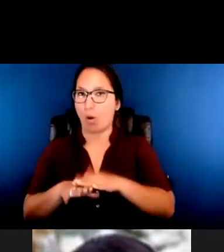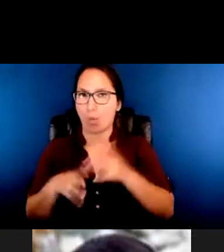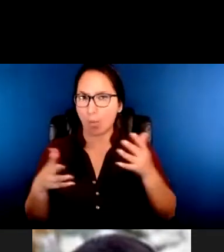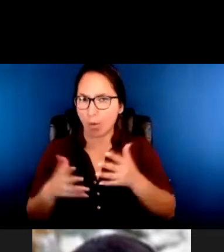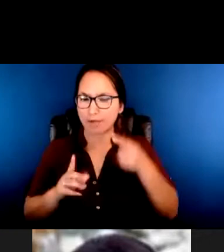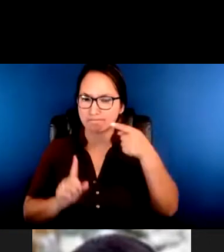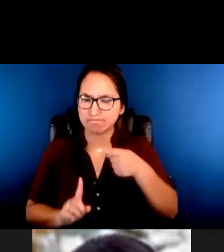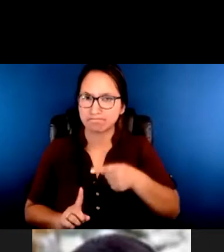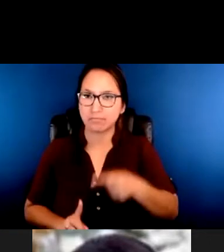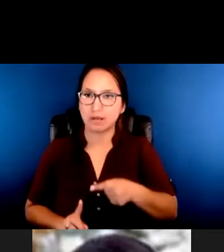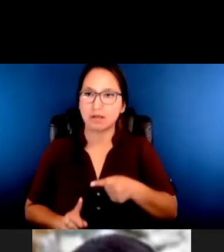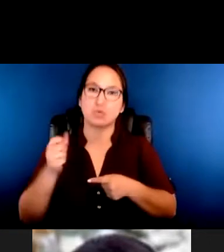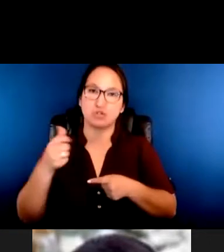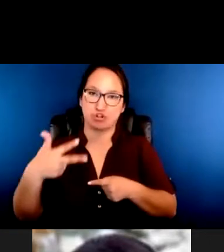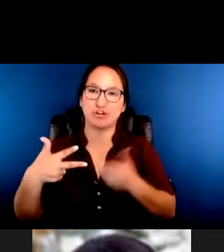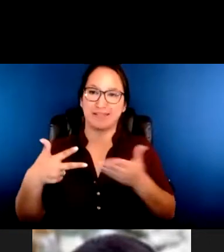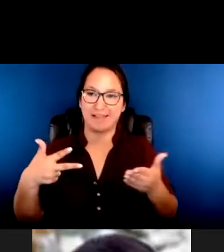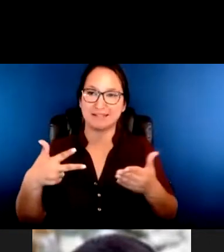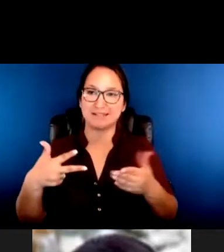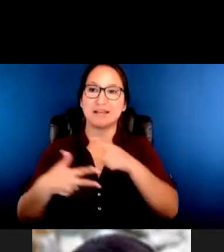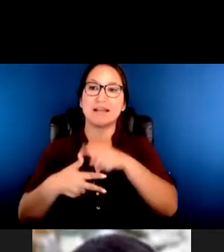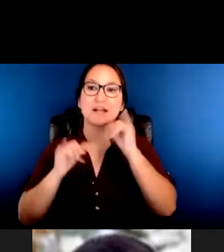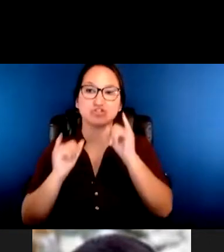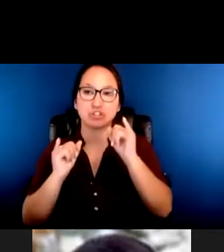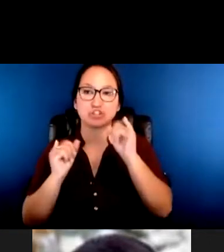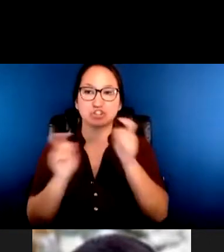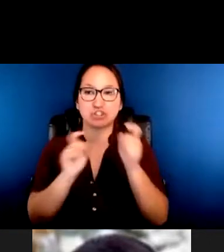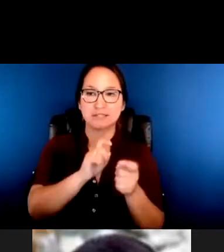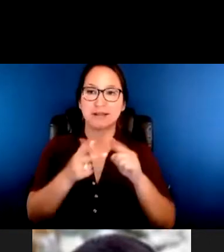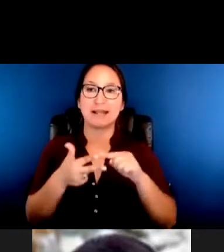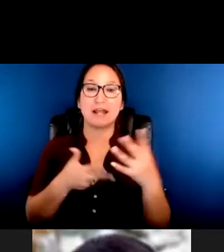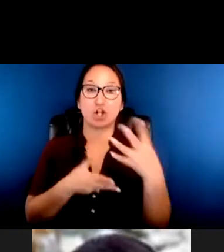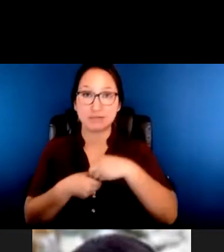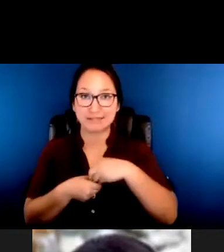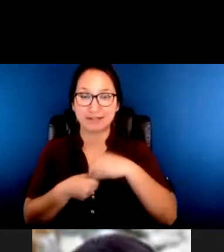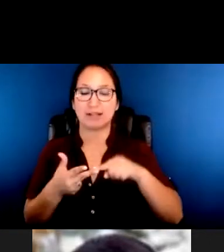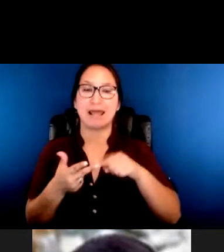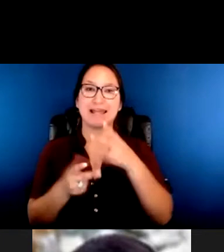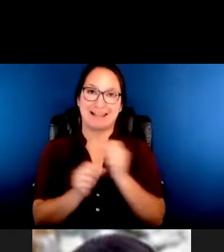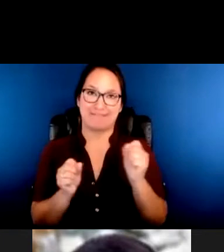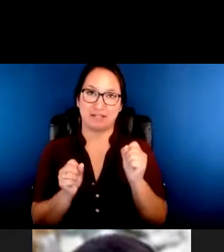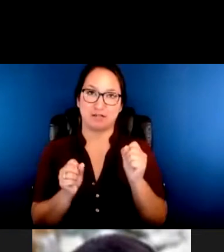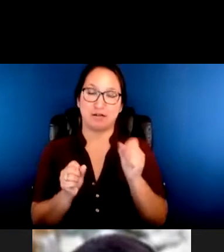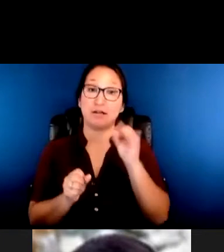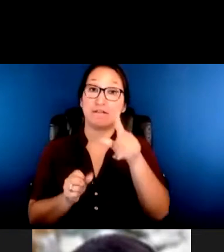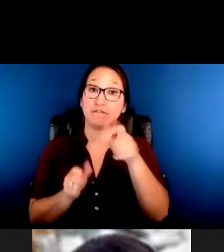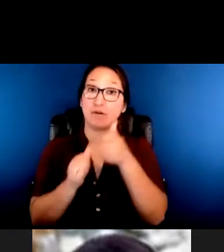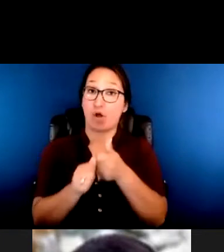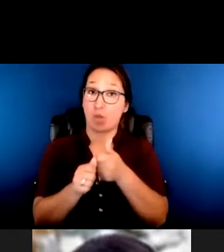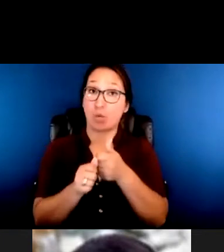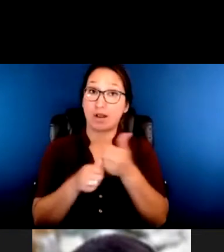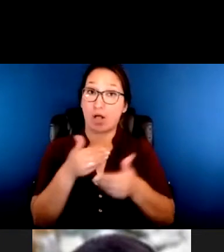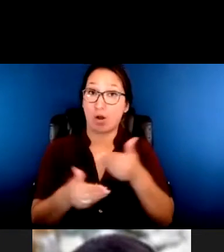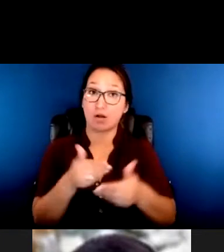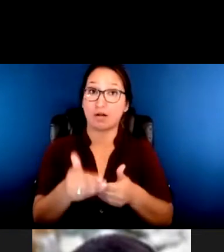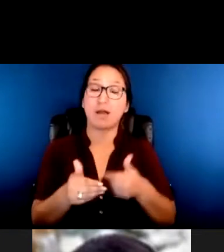it was three things, which instructional adjustments, inclusivity, and safety. If you're following along, I